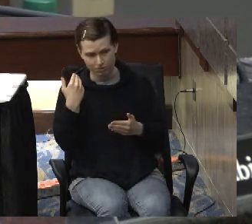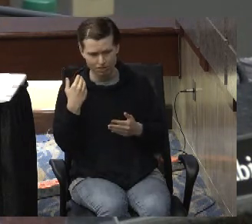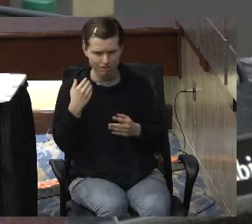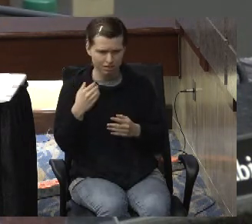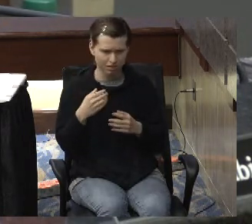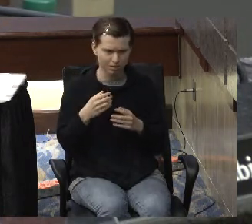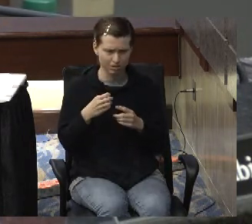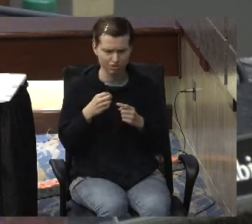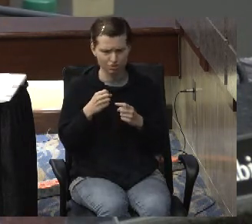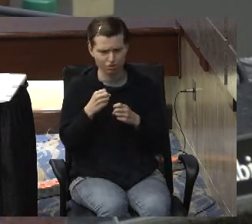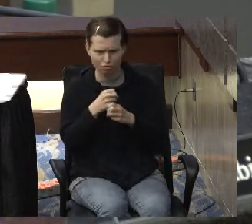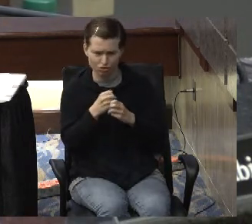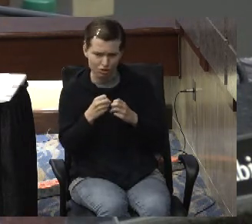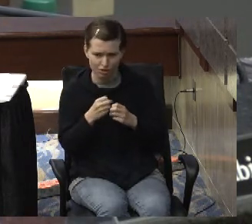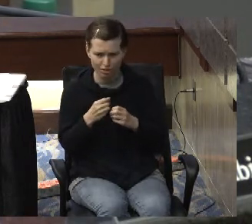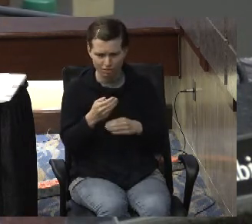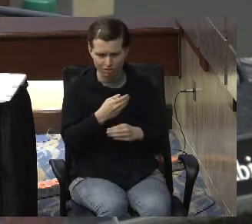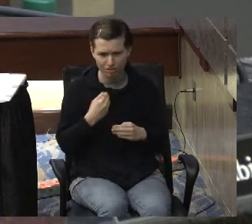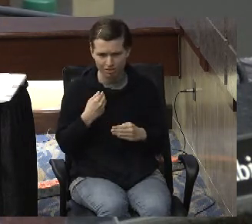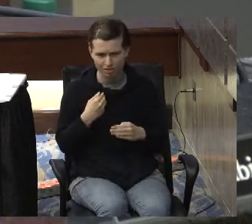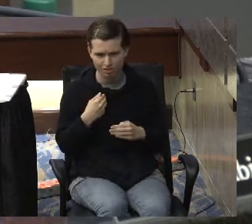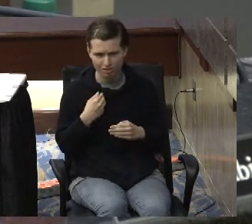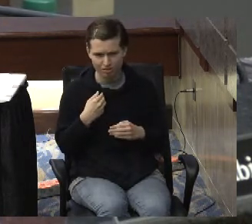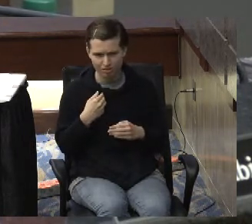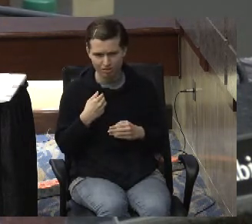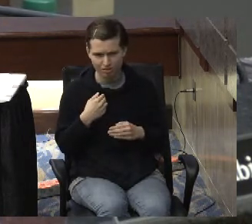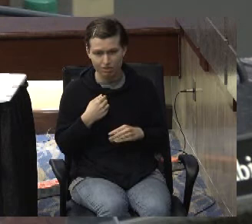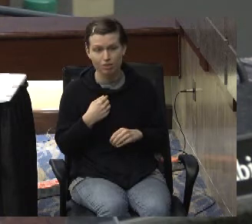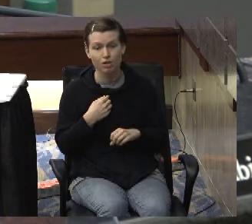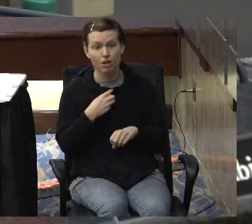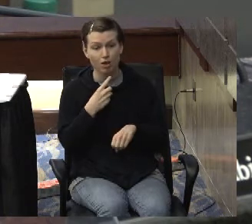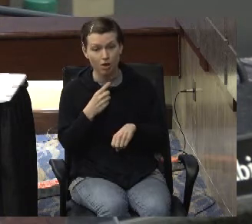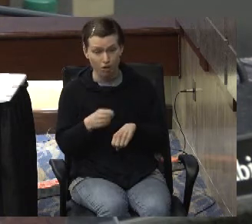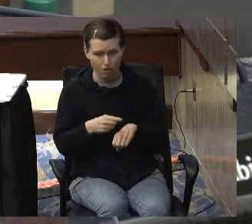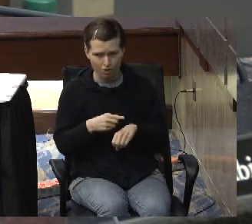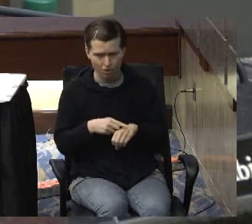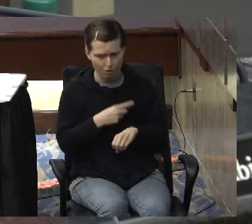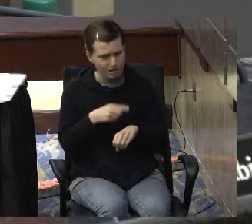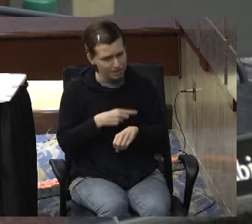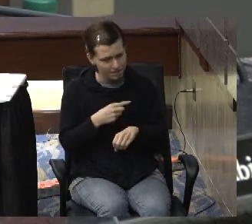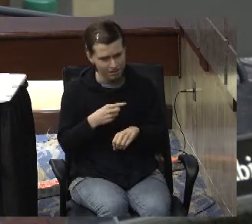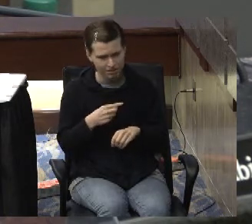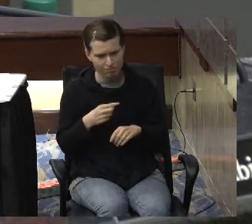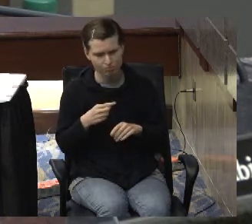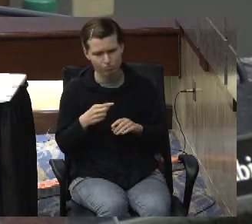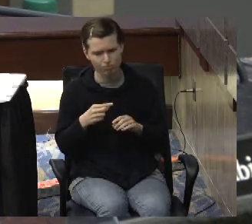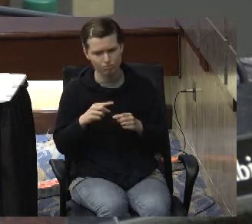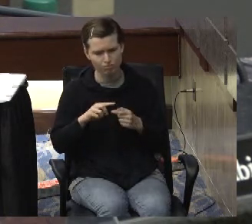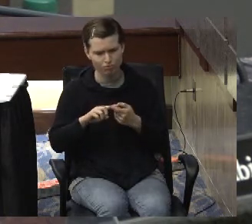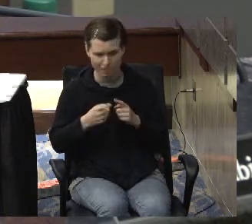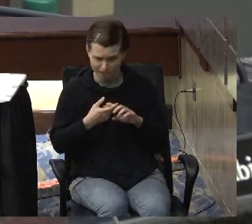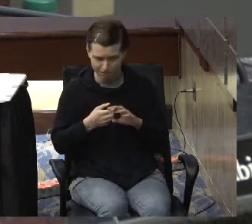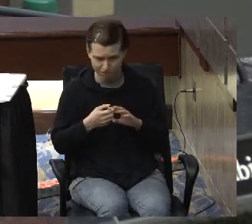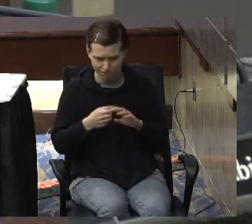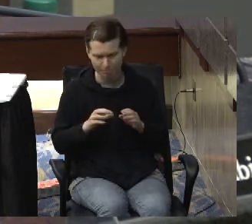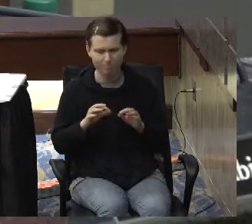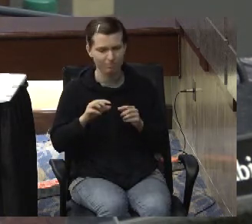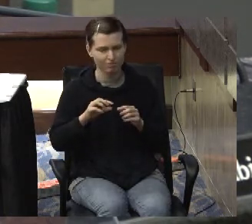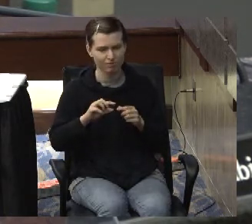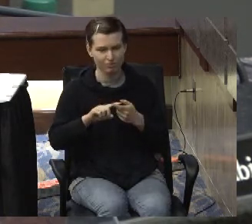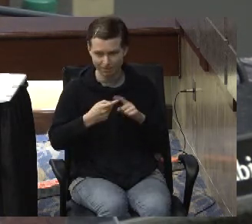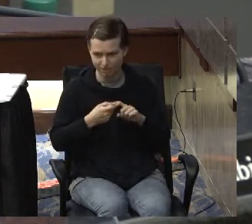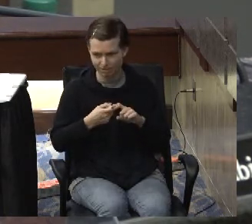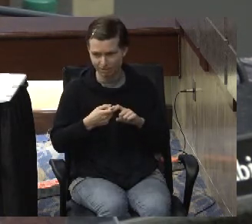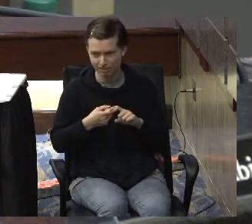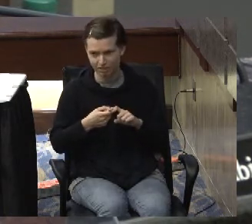us to always be friendlier to our environment. Please don't stop doing that. I will say,